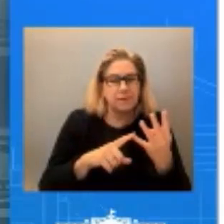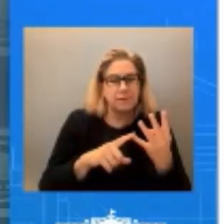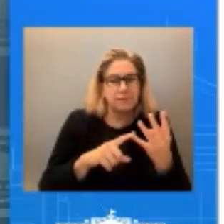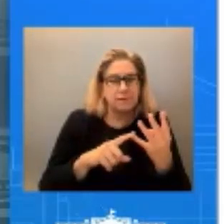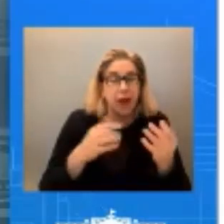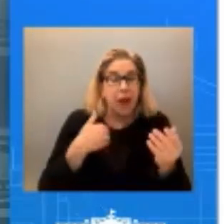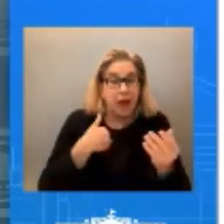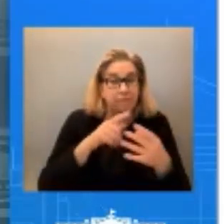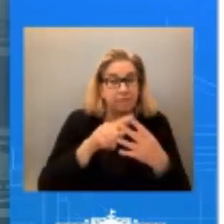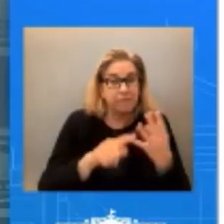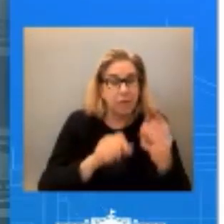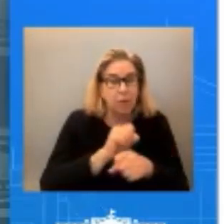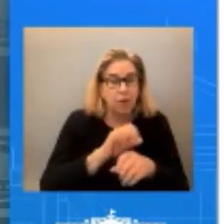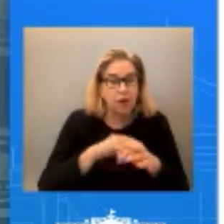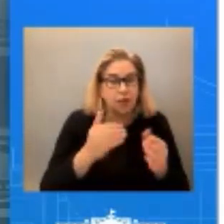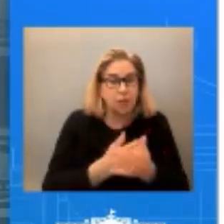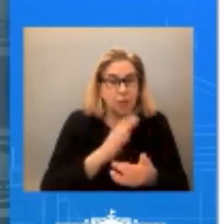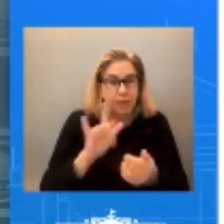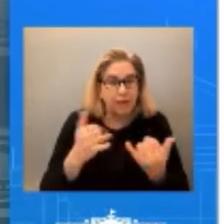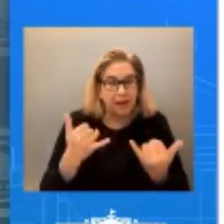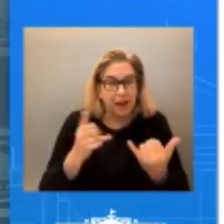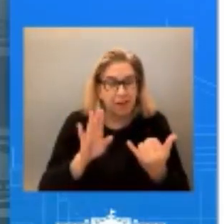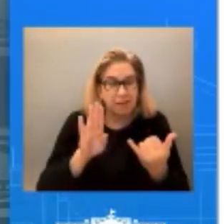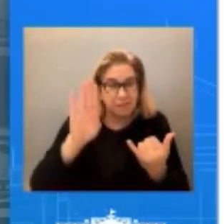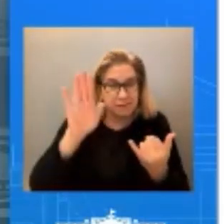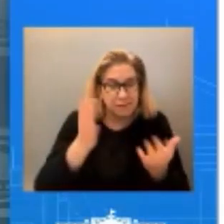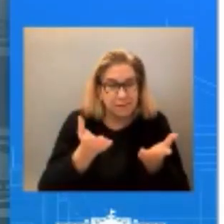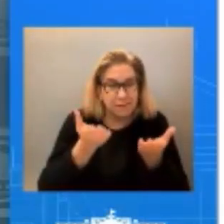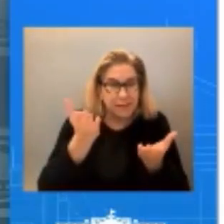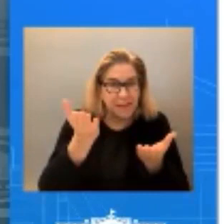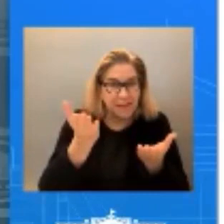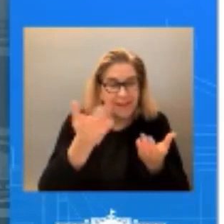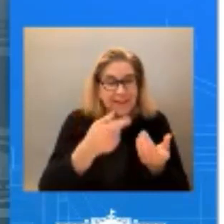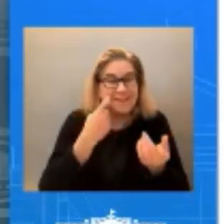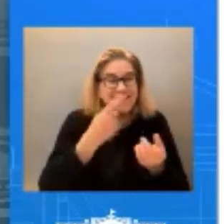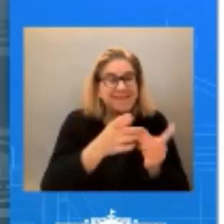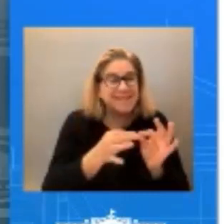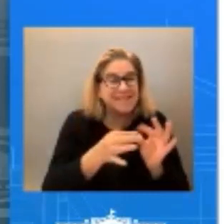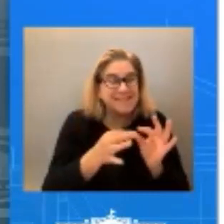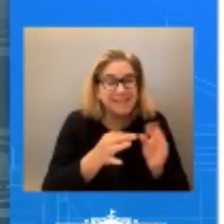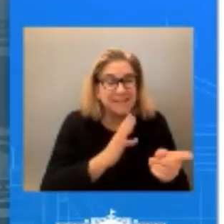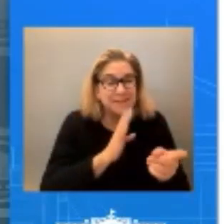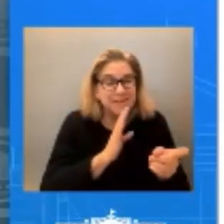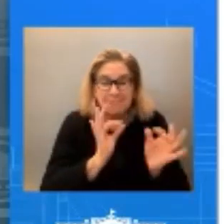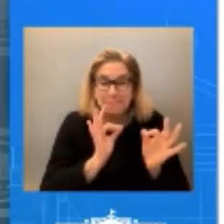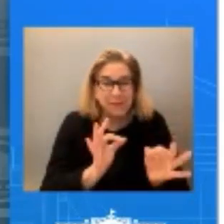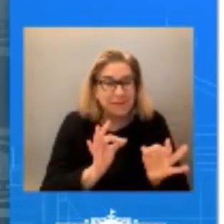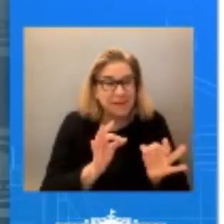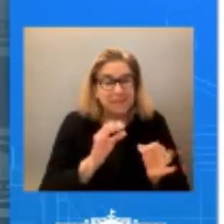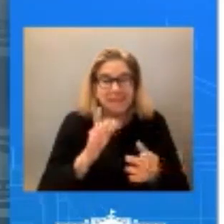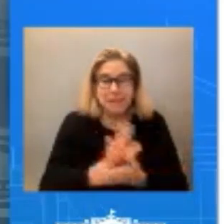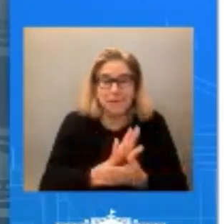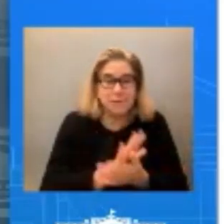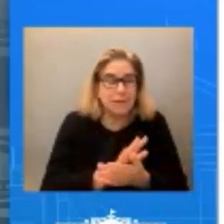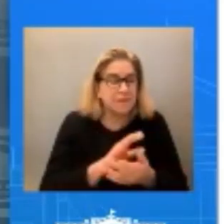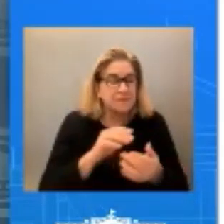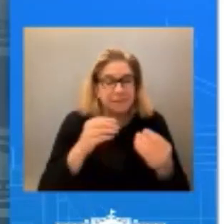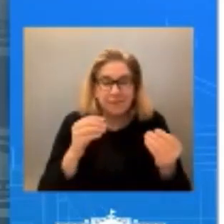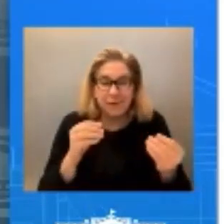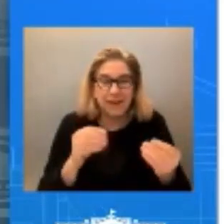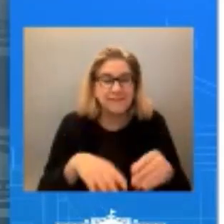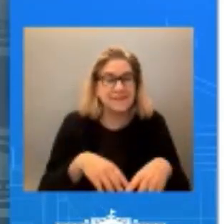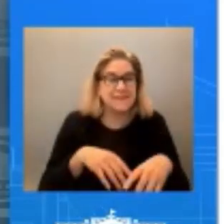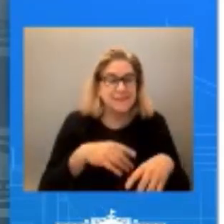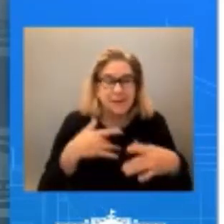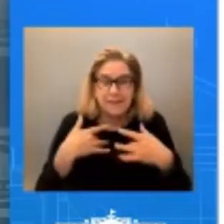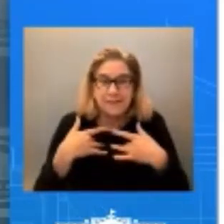said, right? You just laid out about going to the movie theaters and being worried about gun violence. You just laid out about being a parent and worrying about your child going to school or going